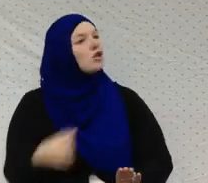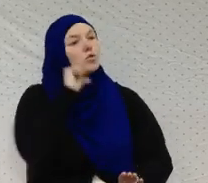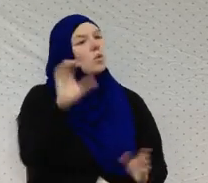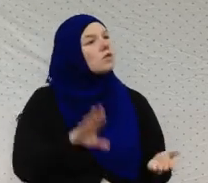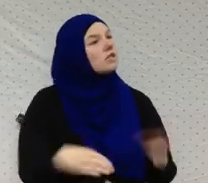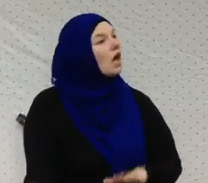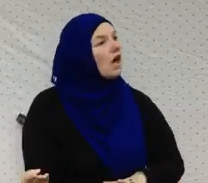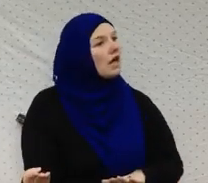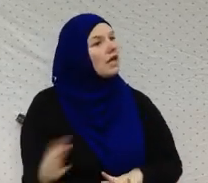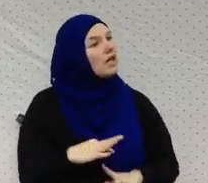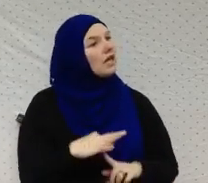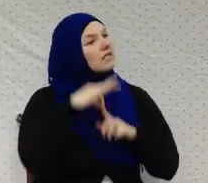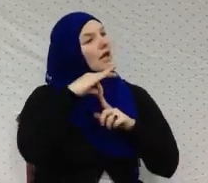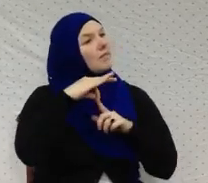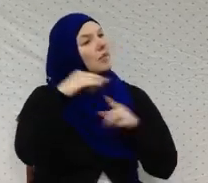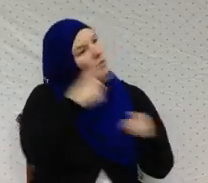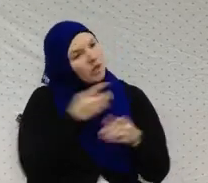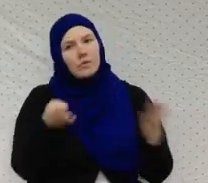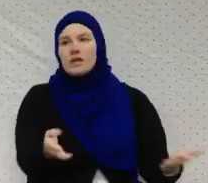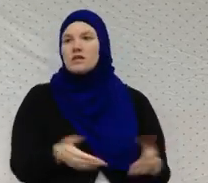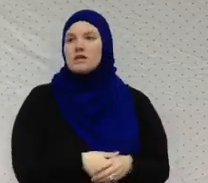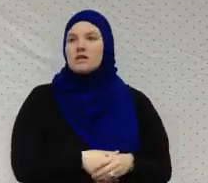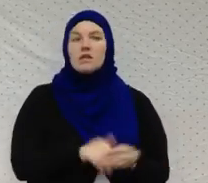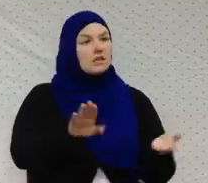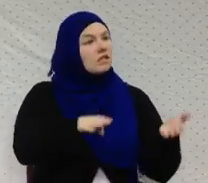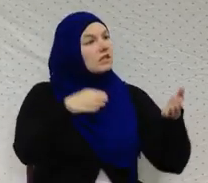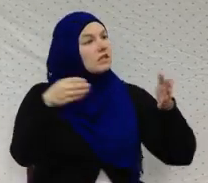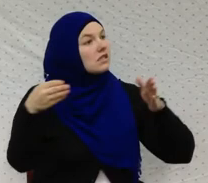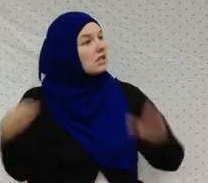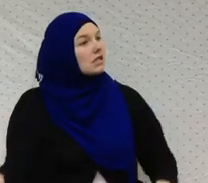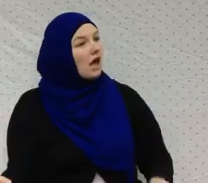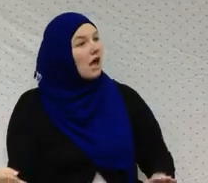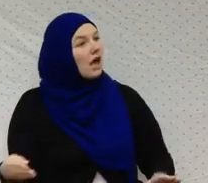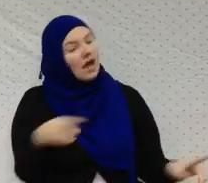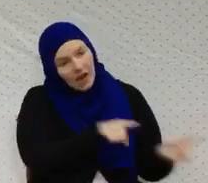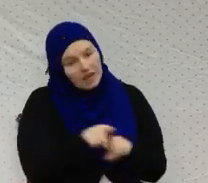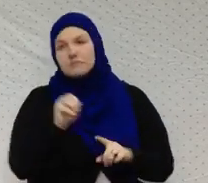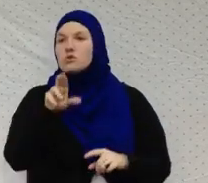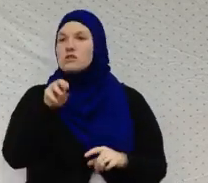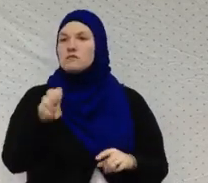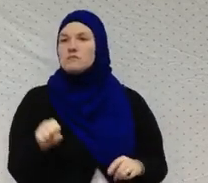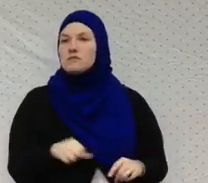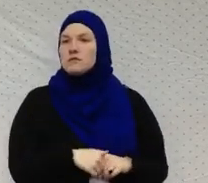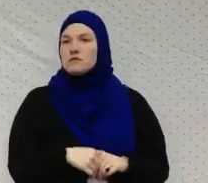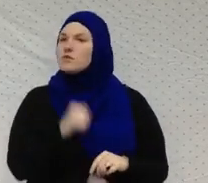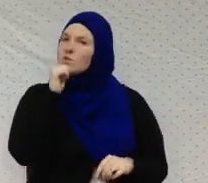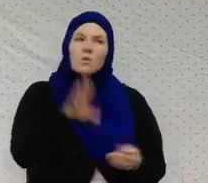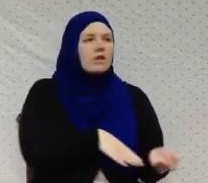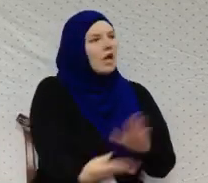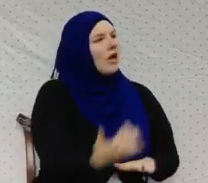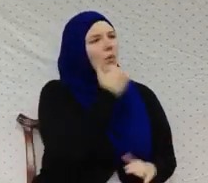dying. Don't die except in the path of Allah. Die not except as Muslims.